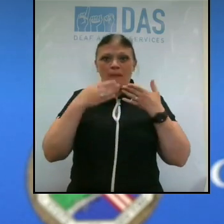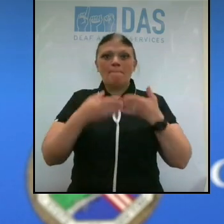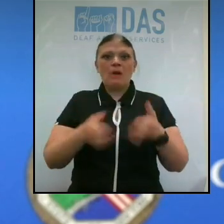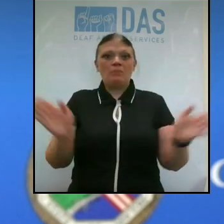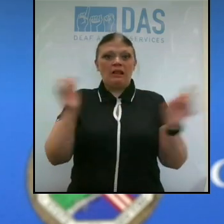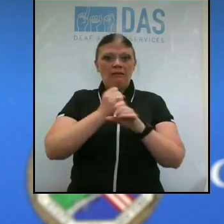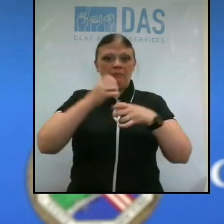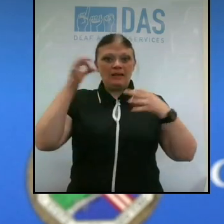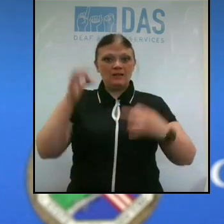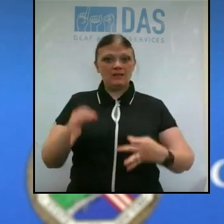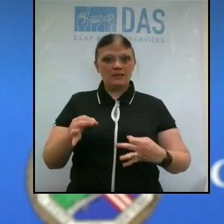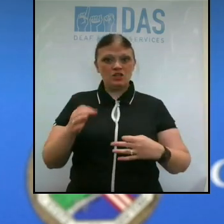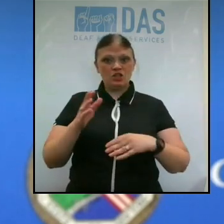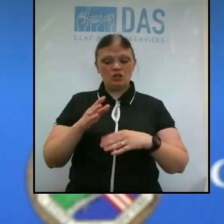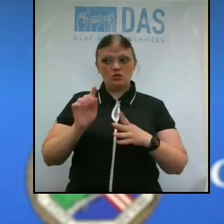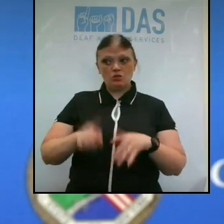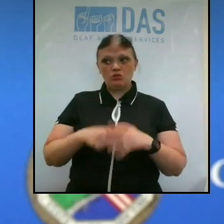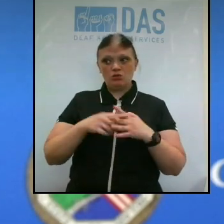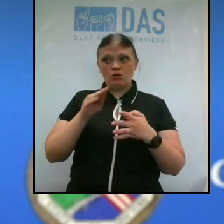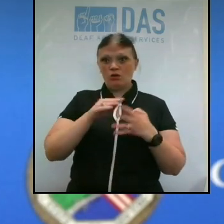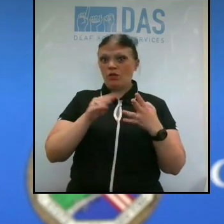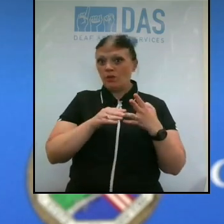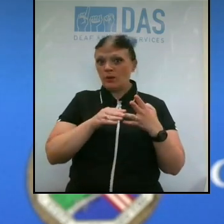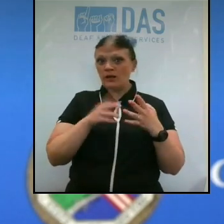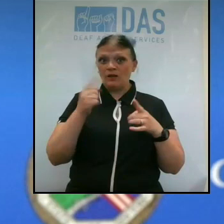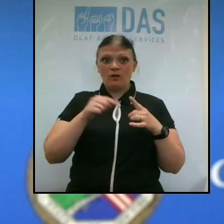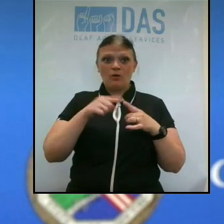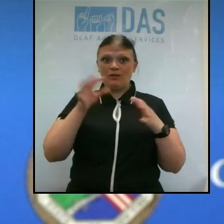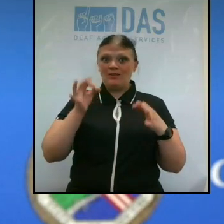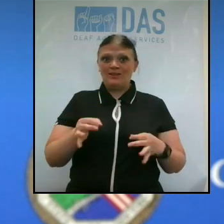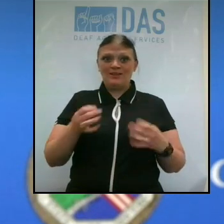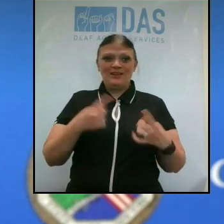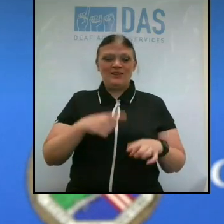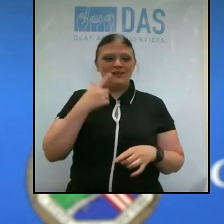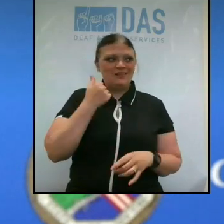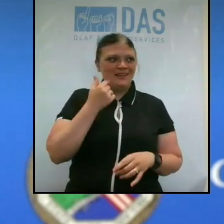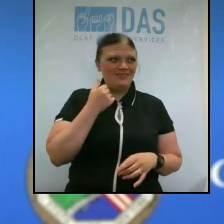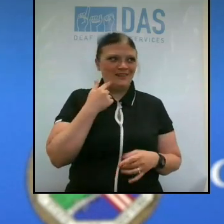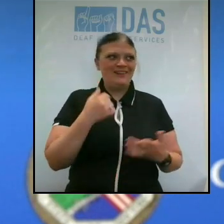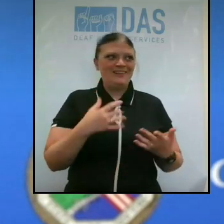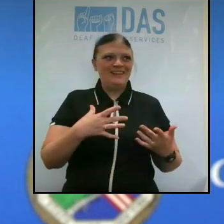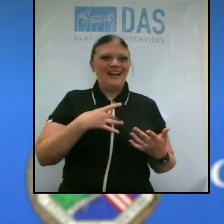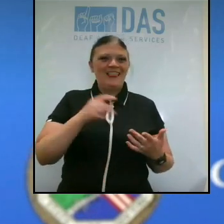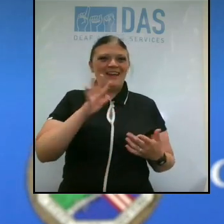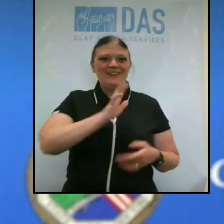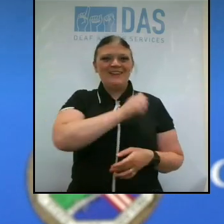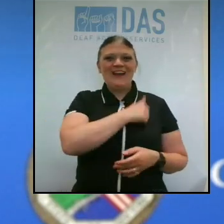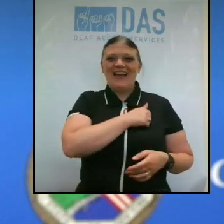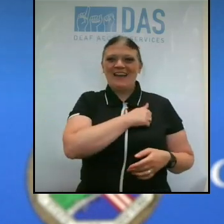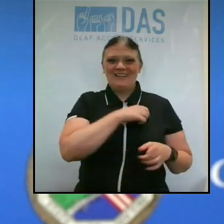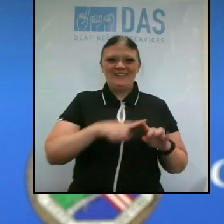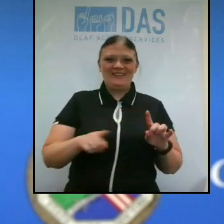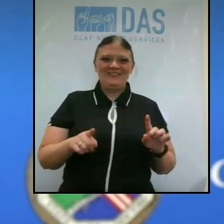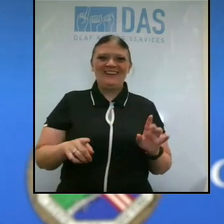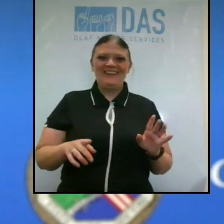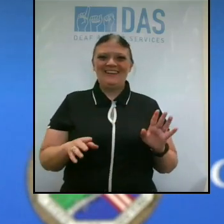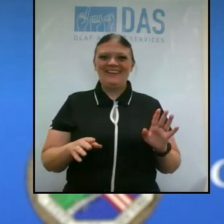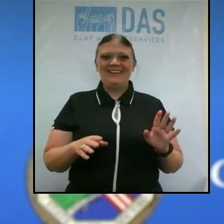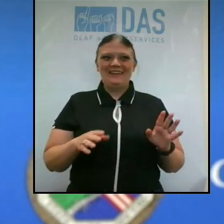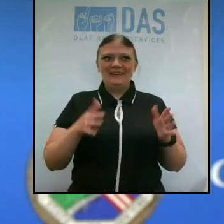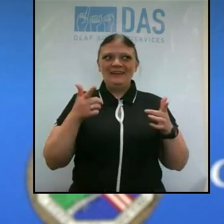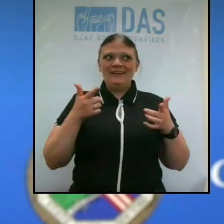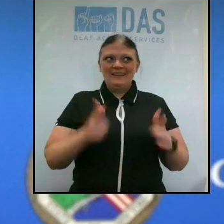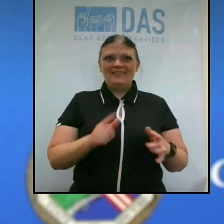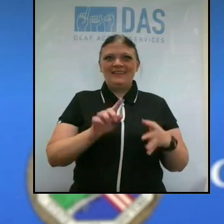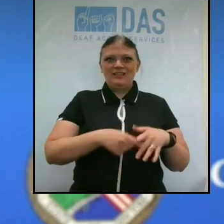make a decision on entering phase 3, or when that decision would come? I like your attitude, Ethan, but let's get to phase